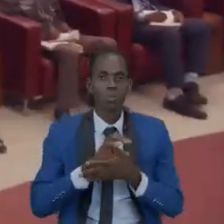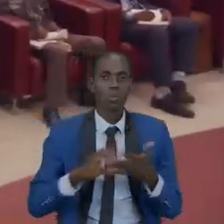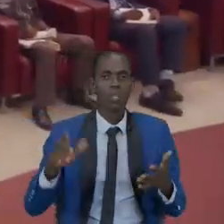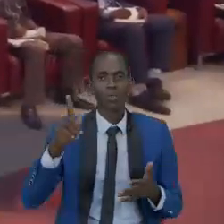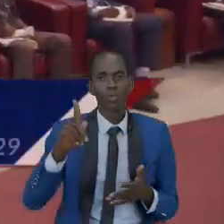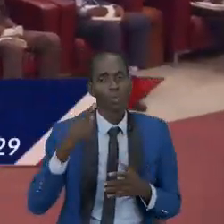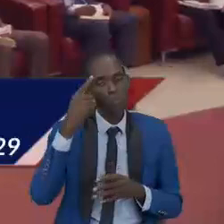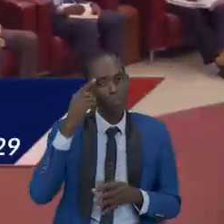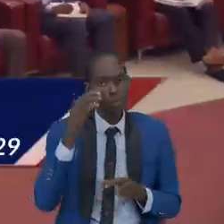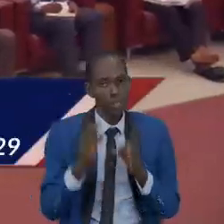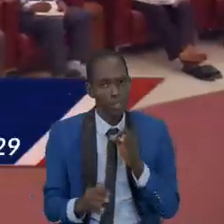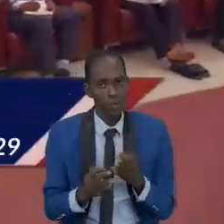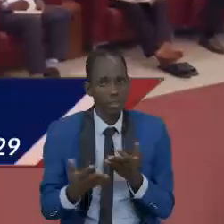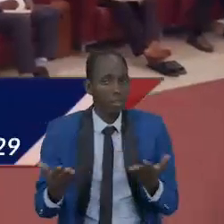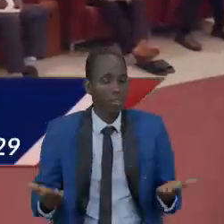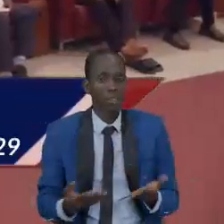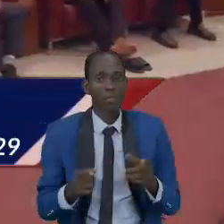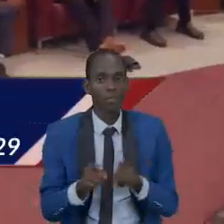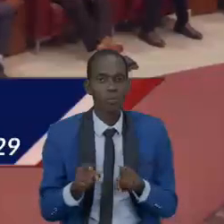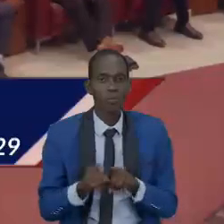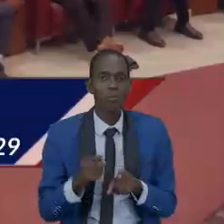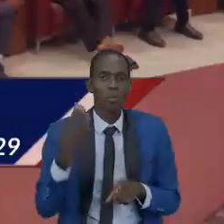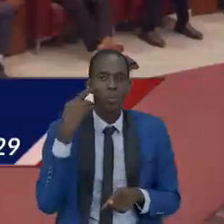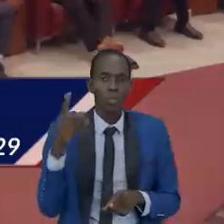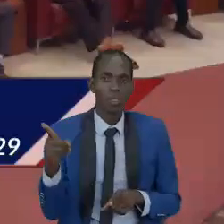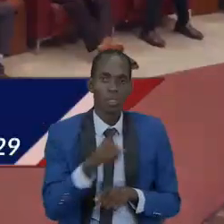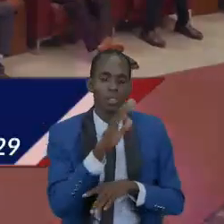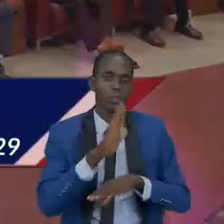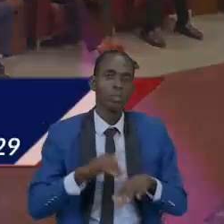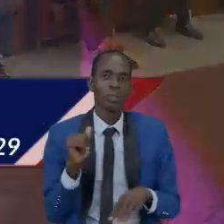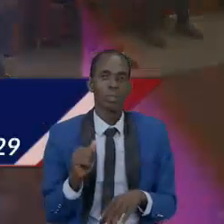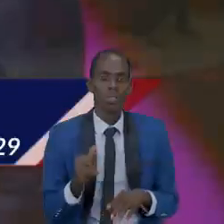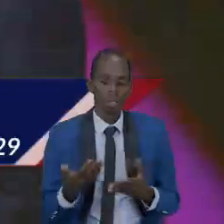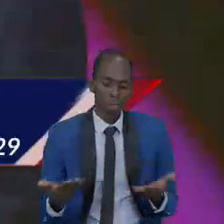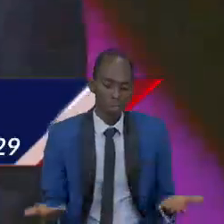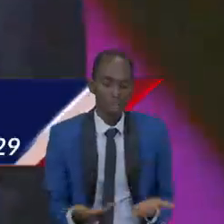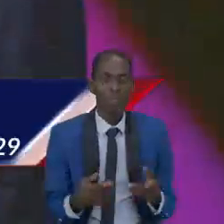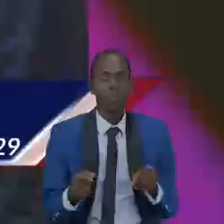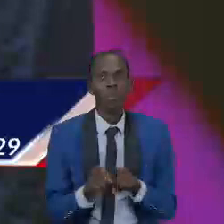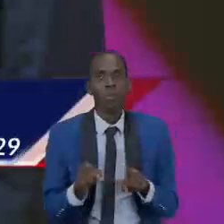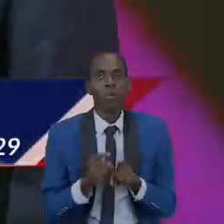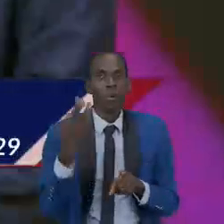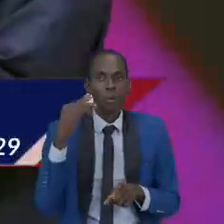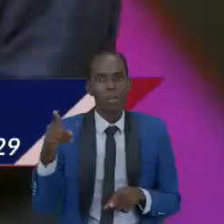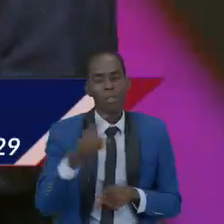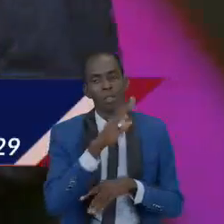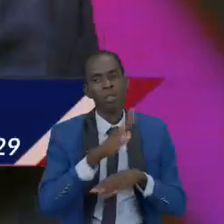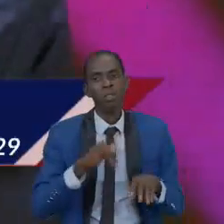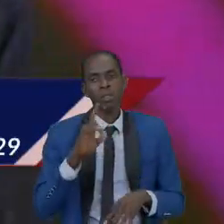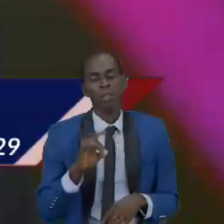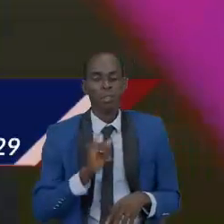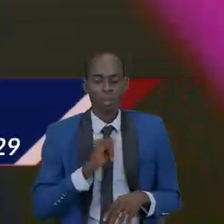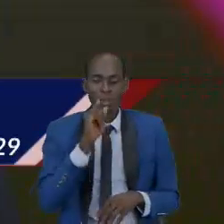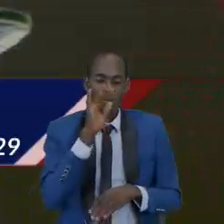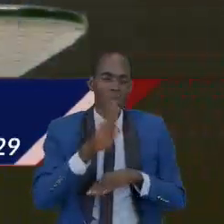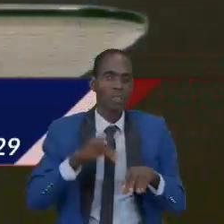For even hereunto were ye called. Even hereunto were ye called. I am called